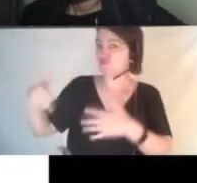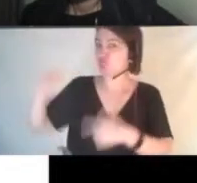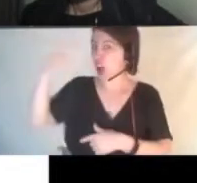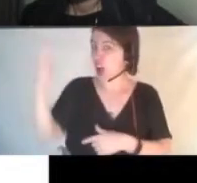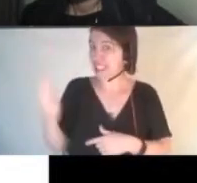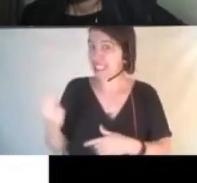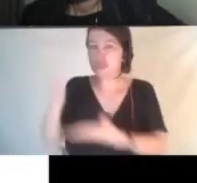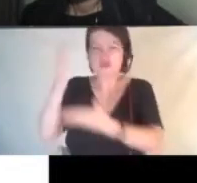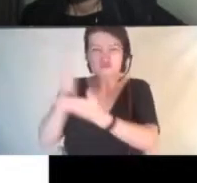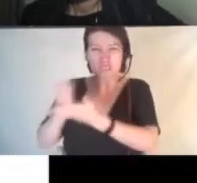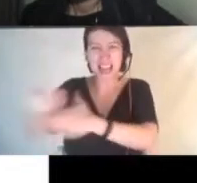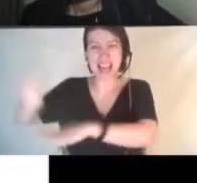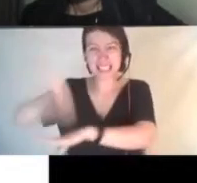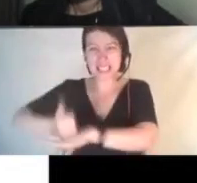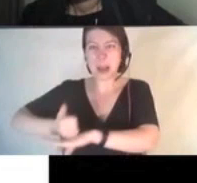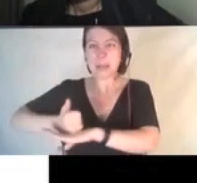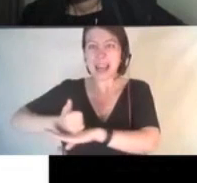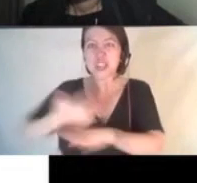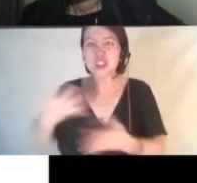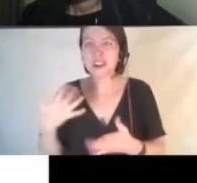kind of something